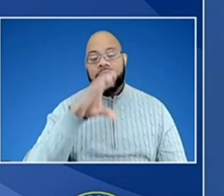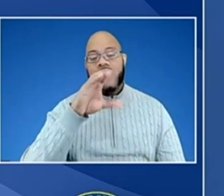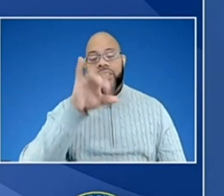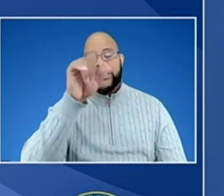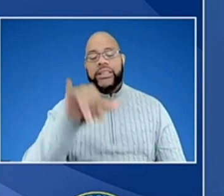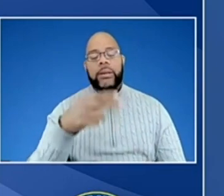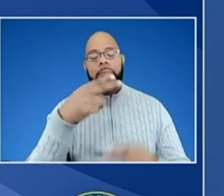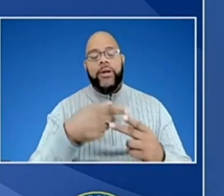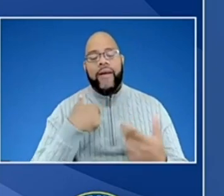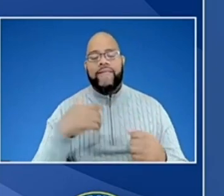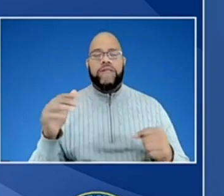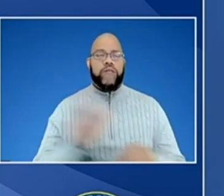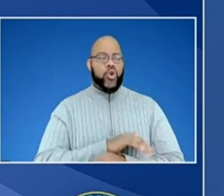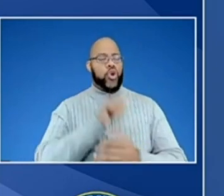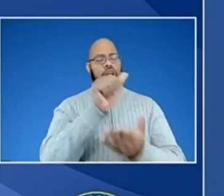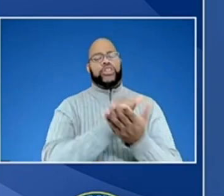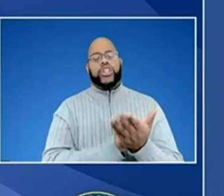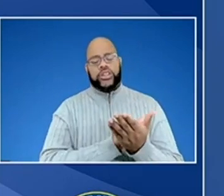have a packed agenda today.